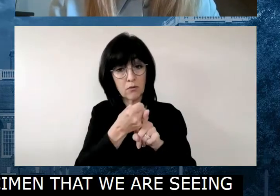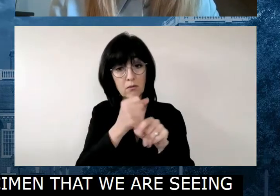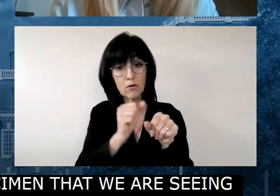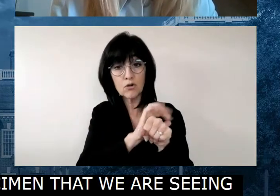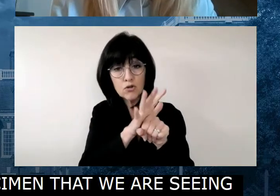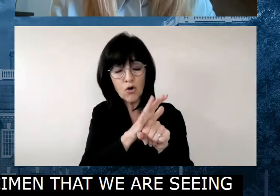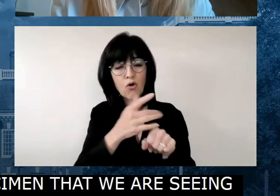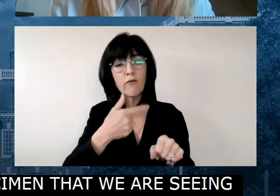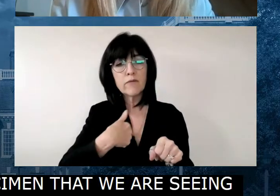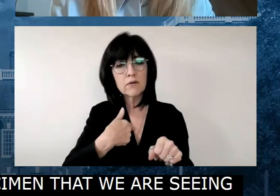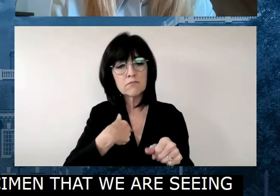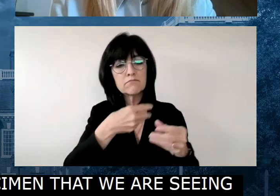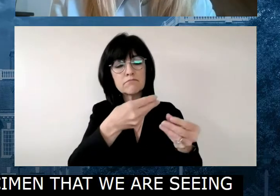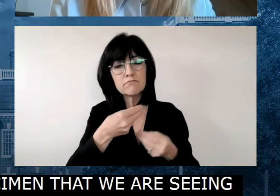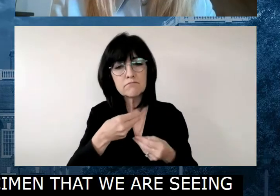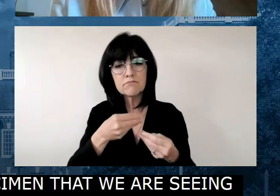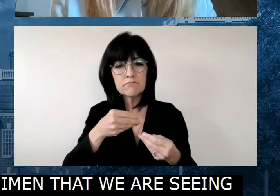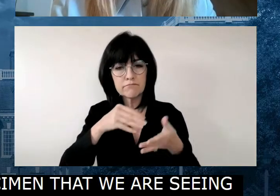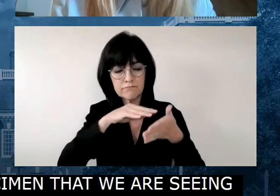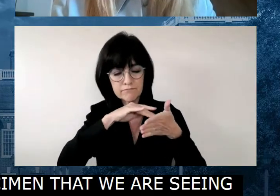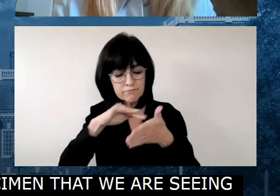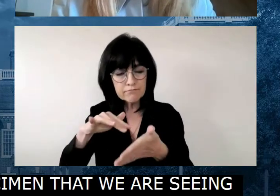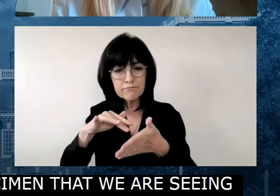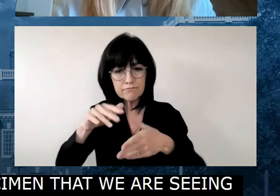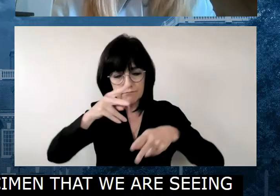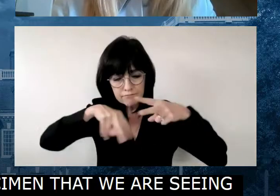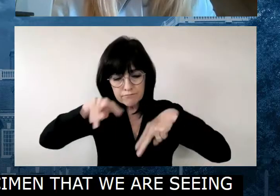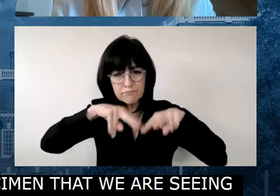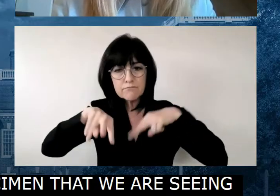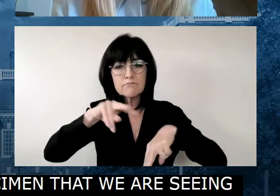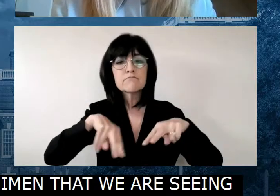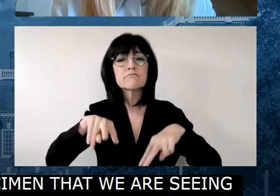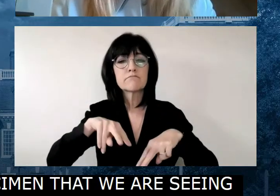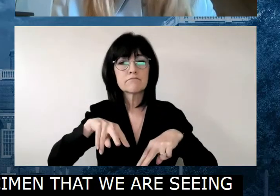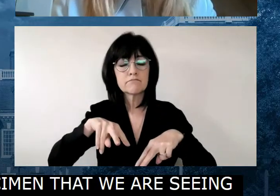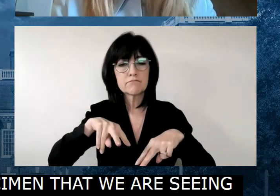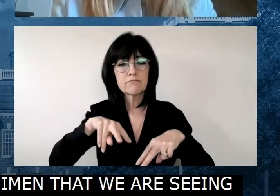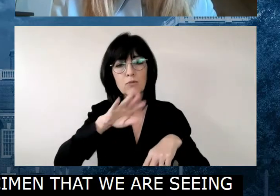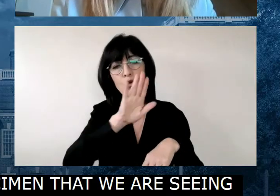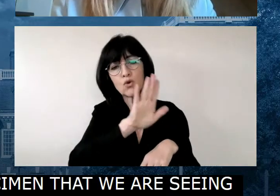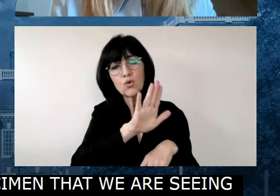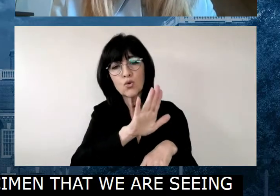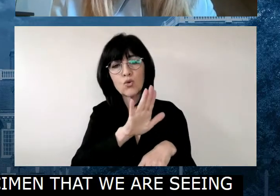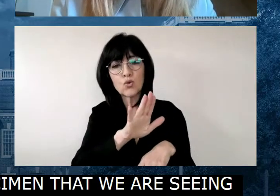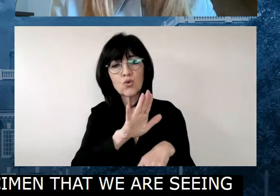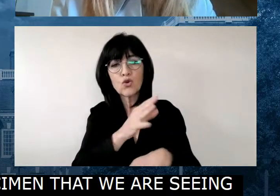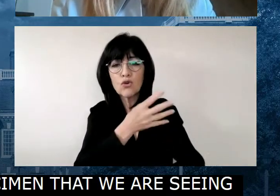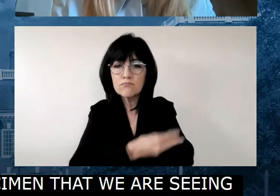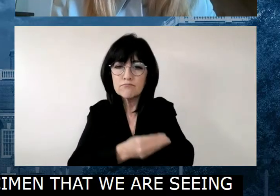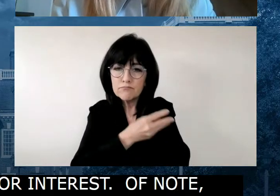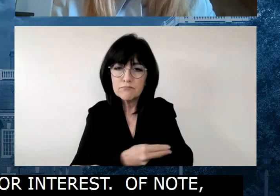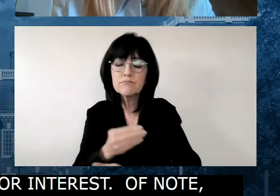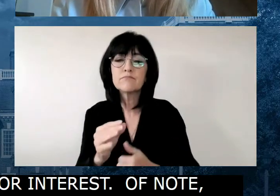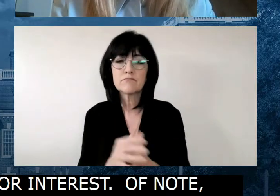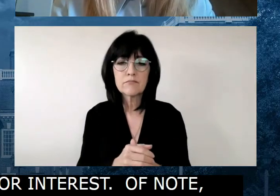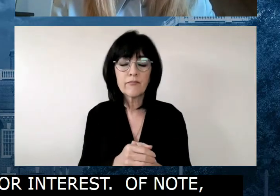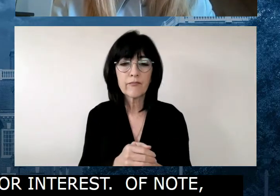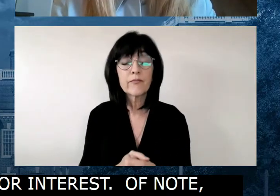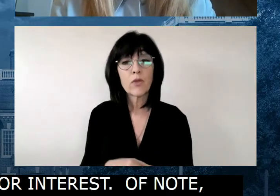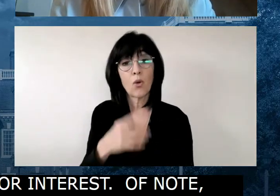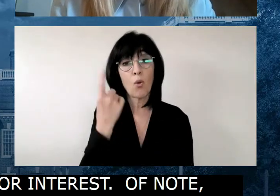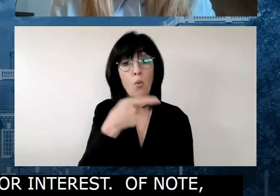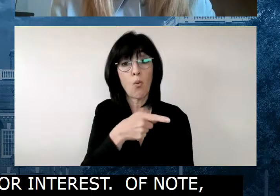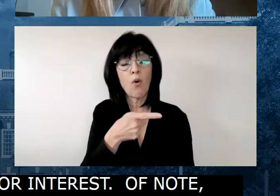variants of concern or interest. Of note, one of the specimen that was tested last